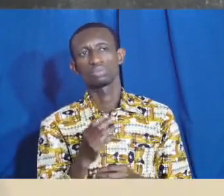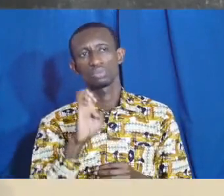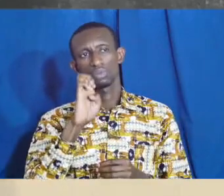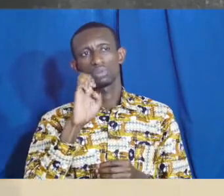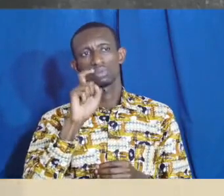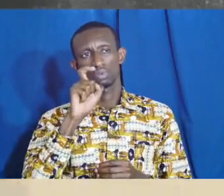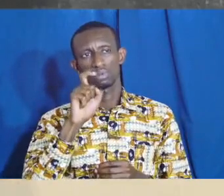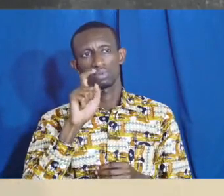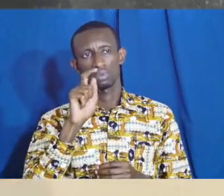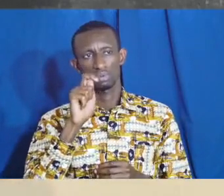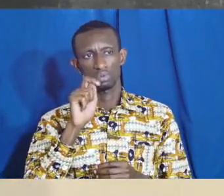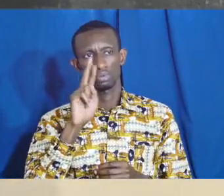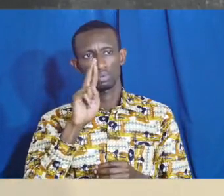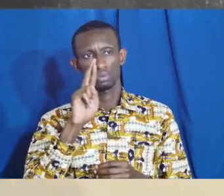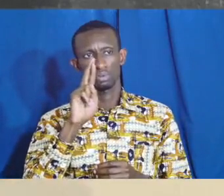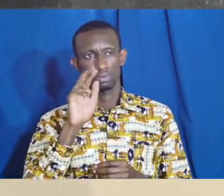extracellular